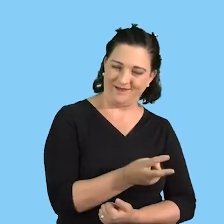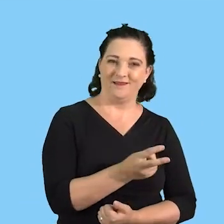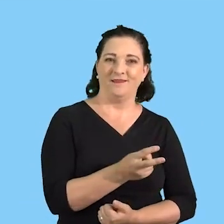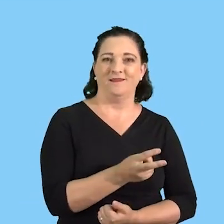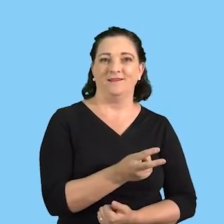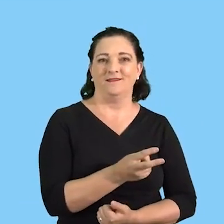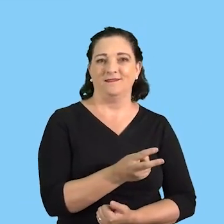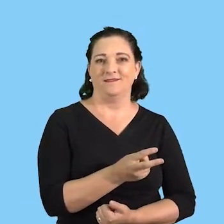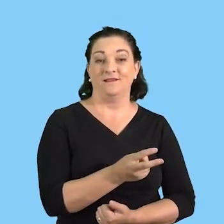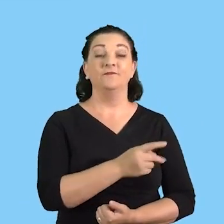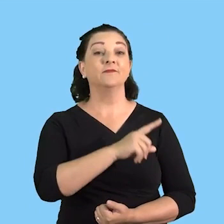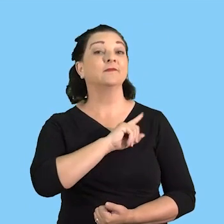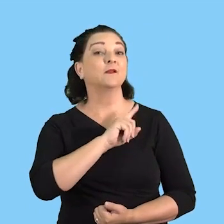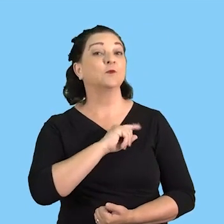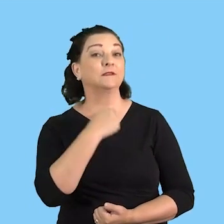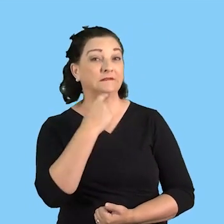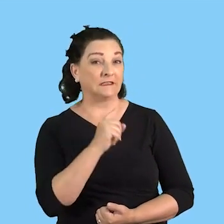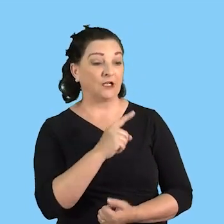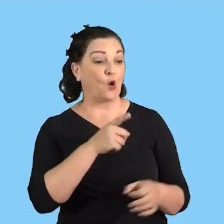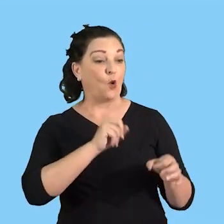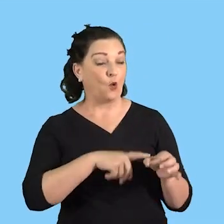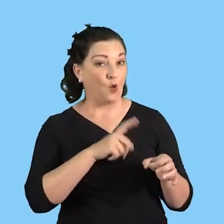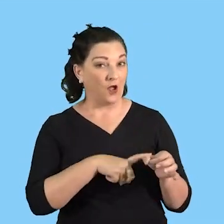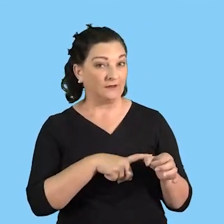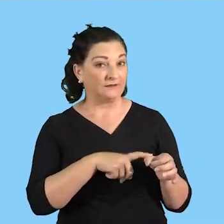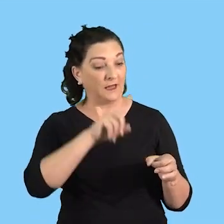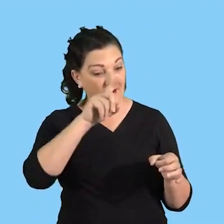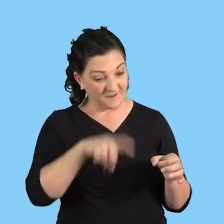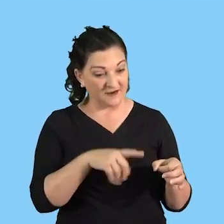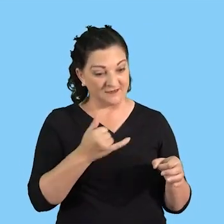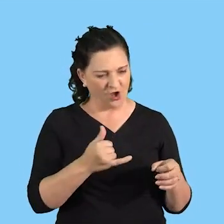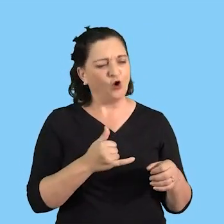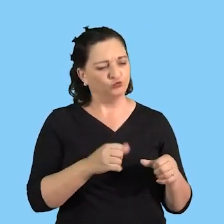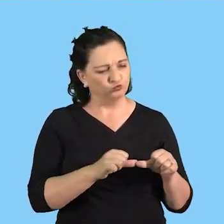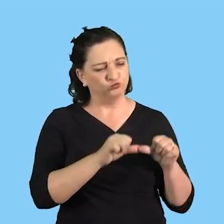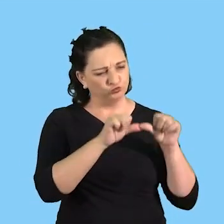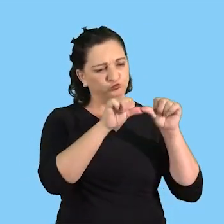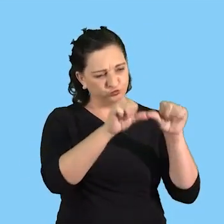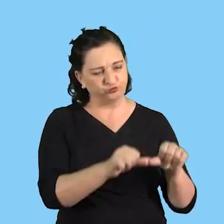that same burger, which is why they are saying quality must be maintained